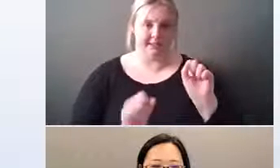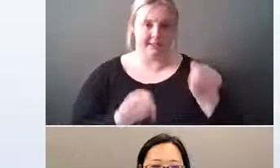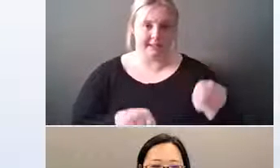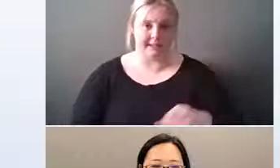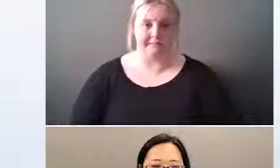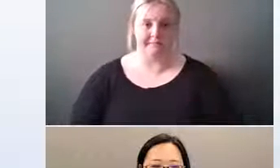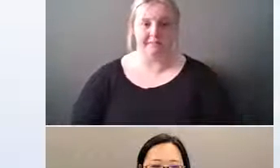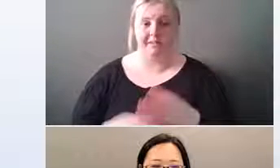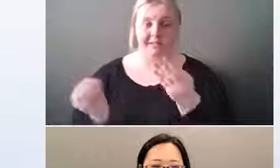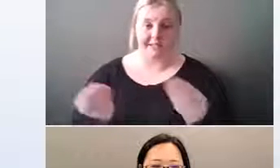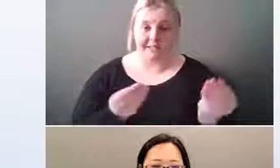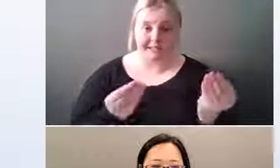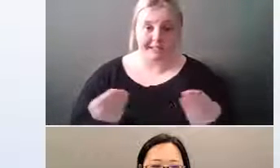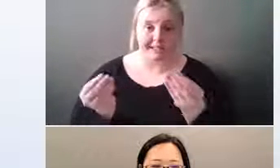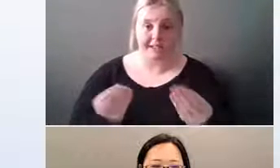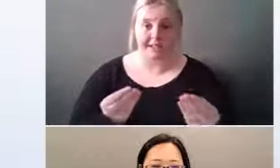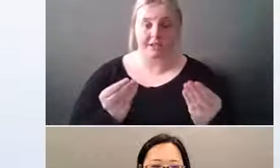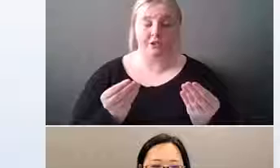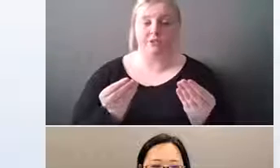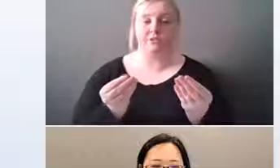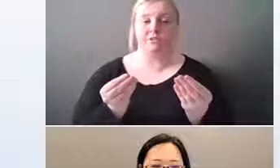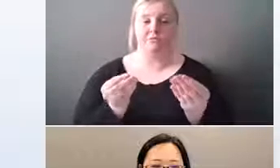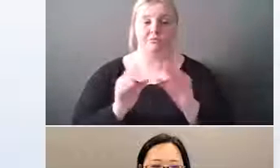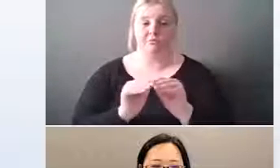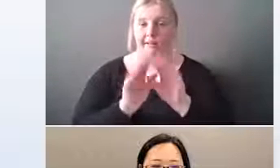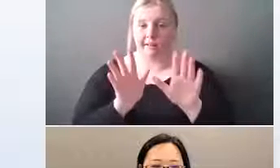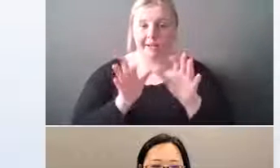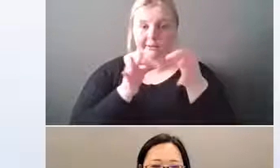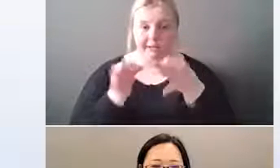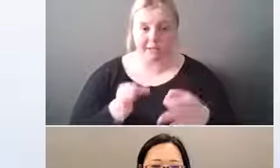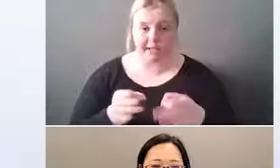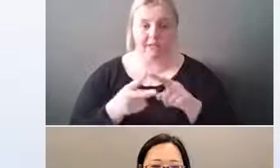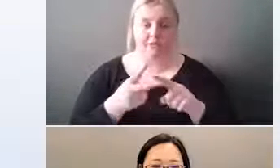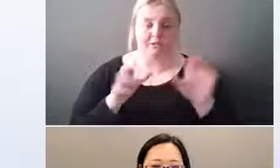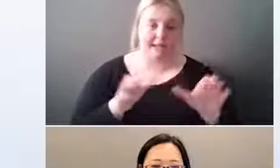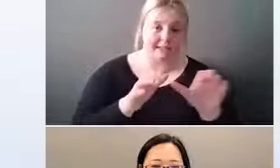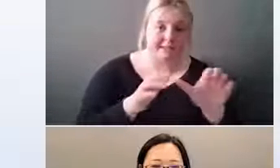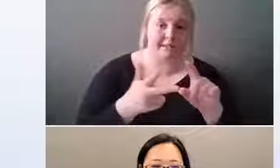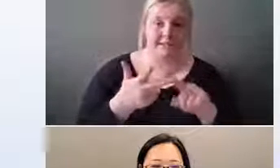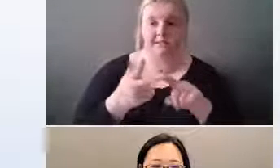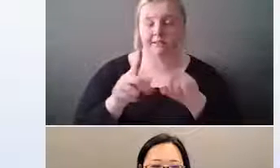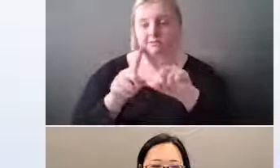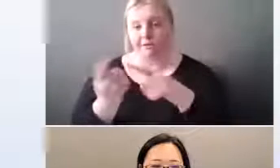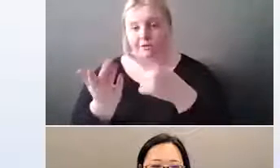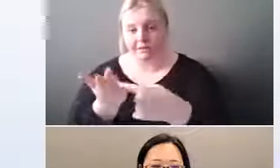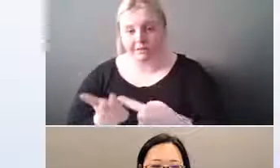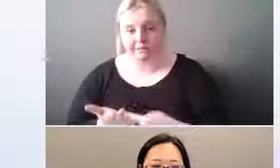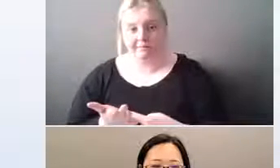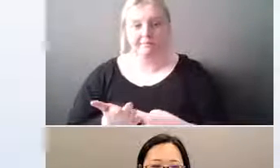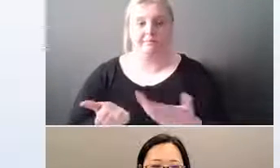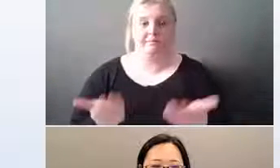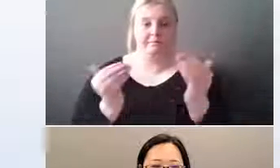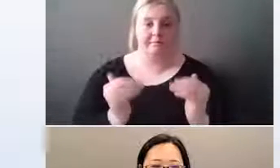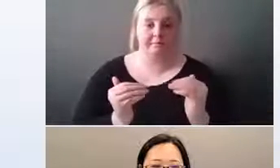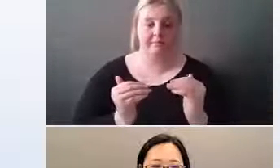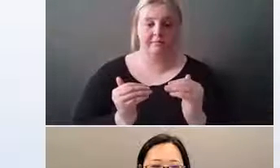Facilitators who are working through the toolkit, there are clear instructions, activities, and prompts for them within each activity.